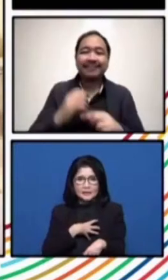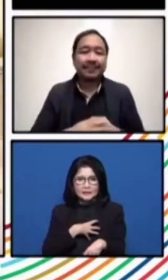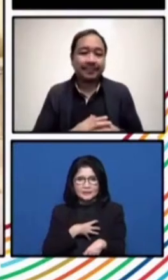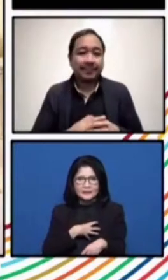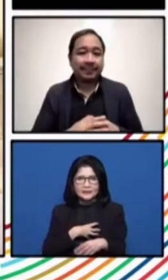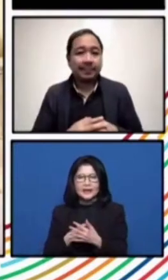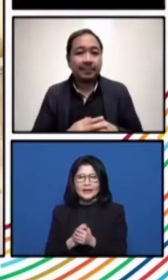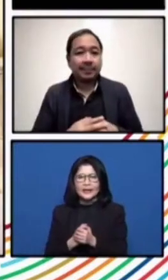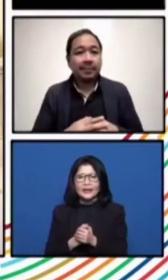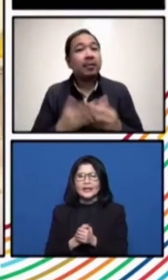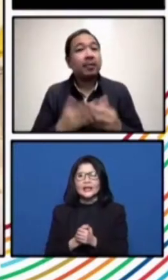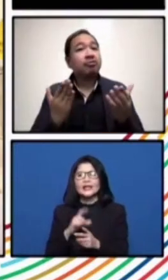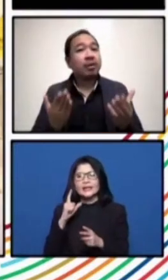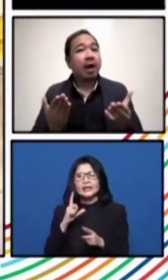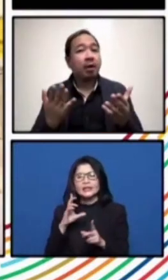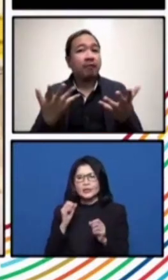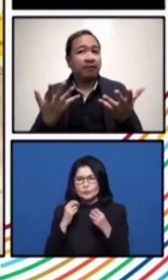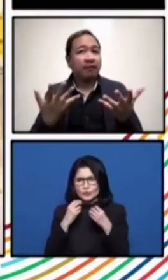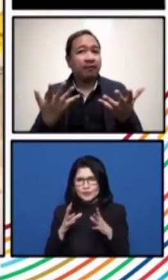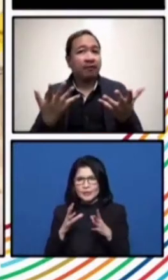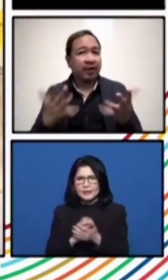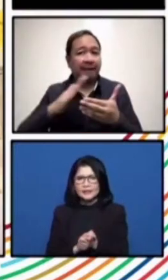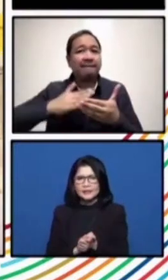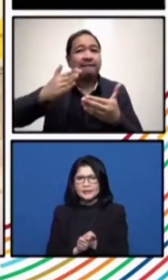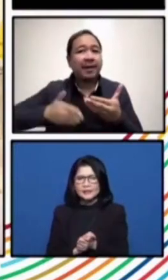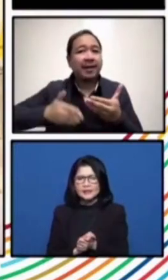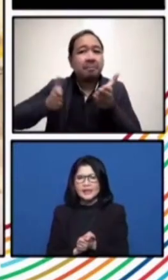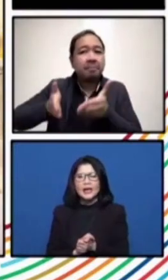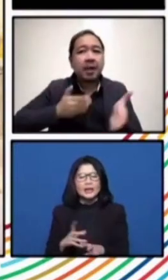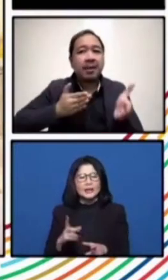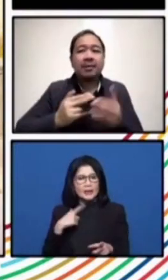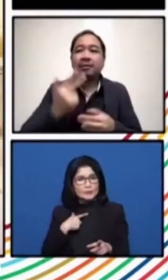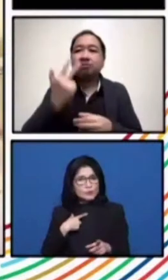final stage in preparation of our three-year plan